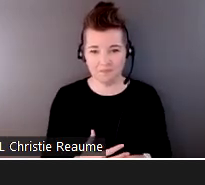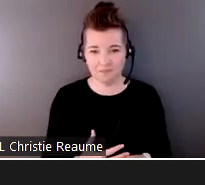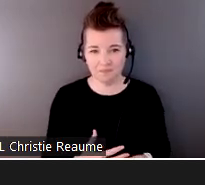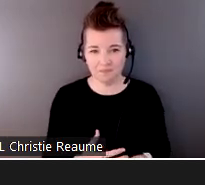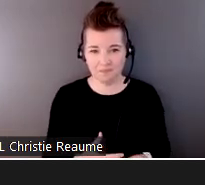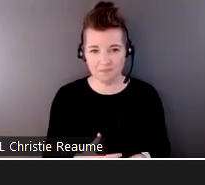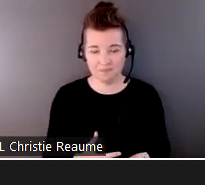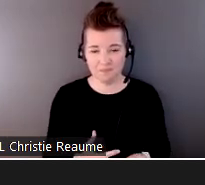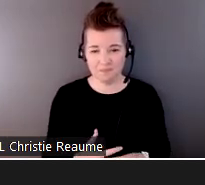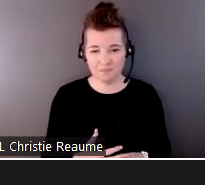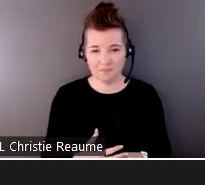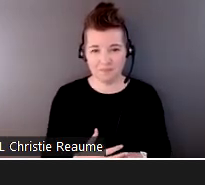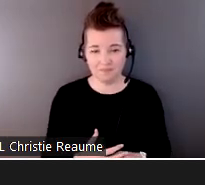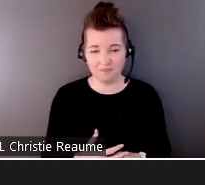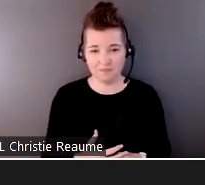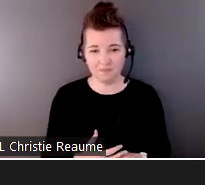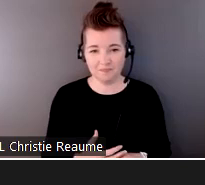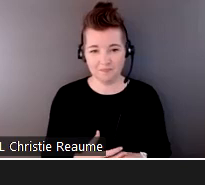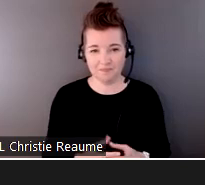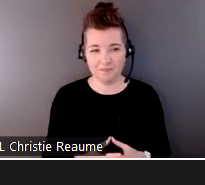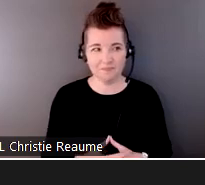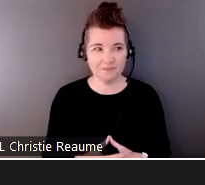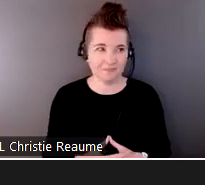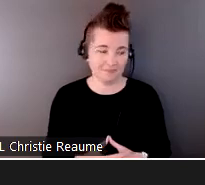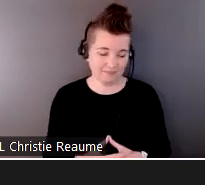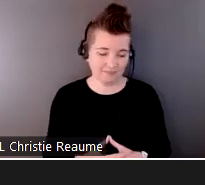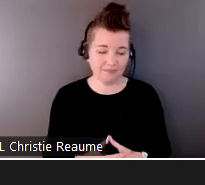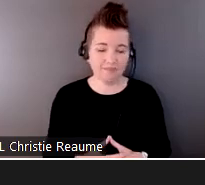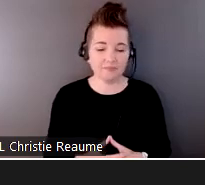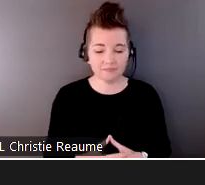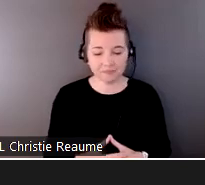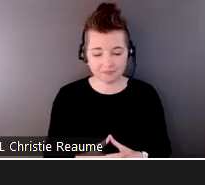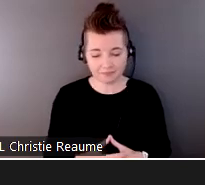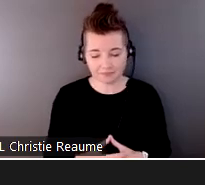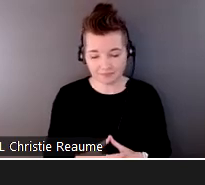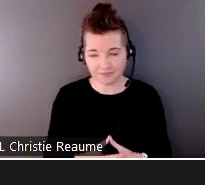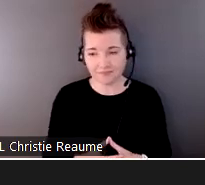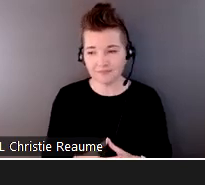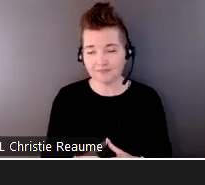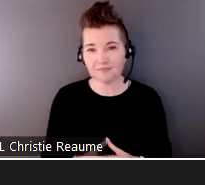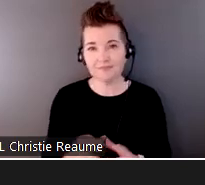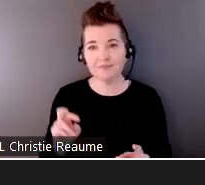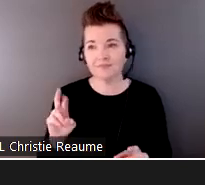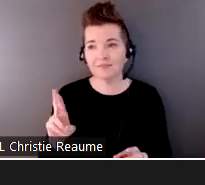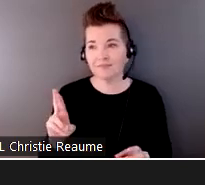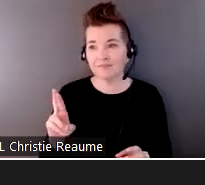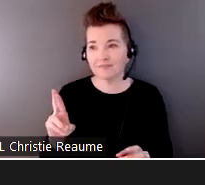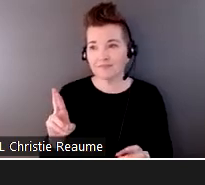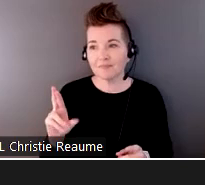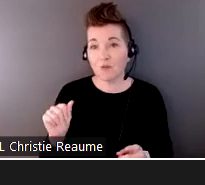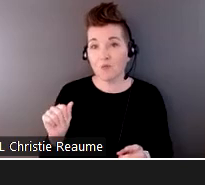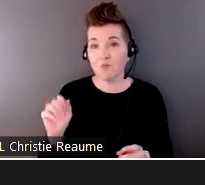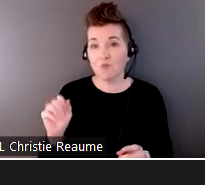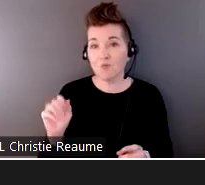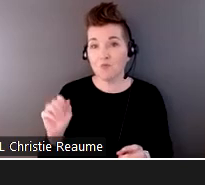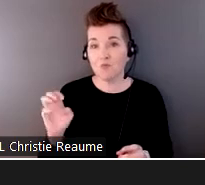so I would like to give our um I just want to give an information um on